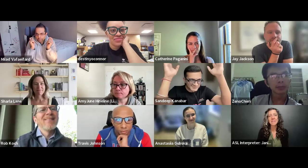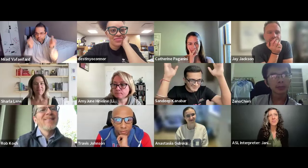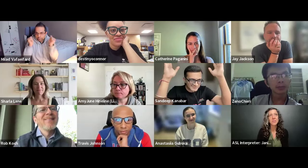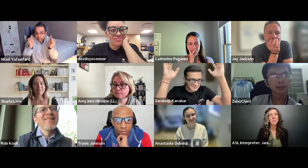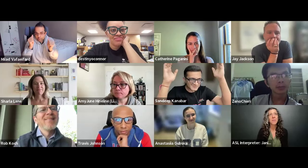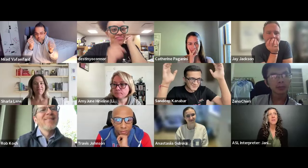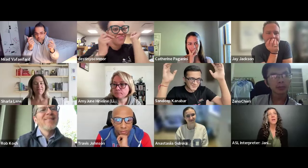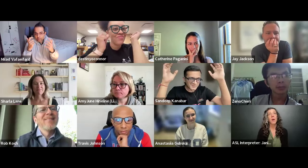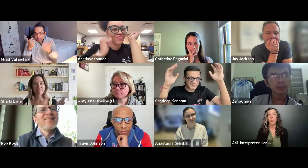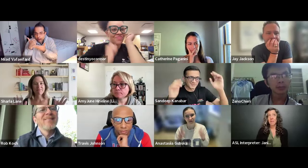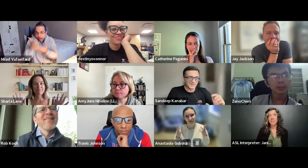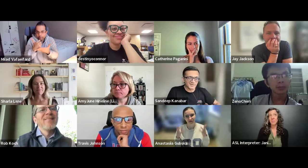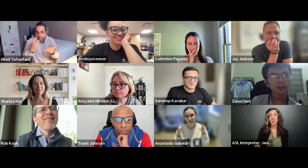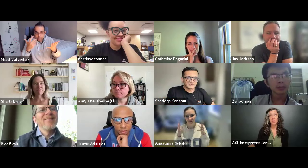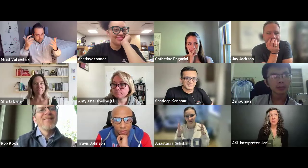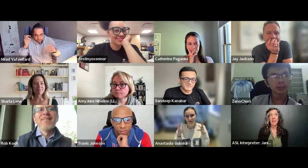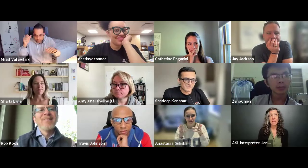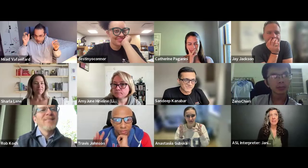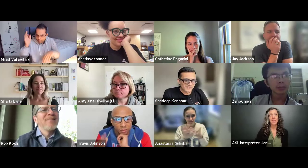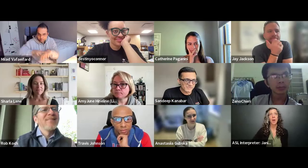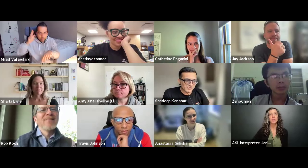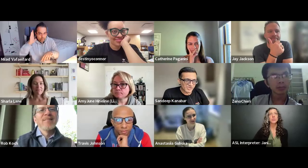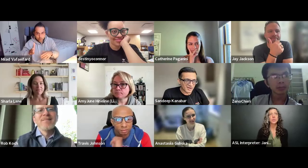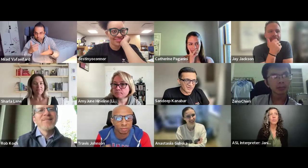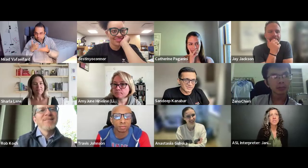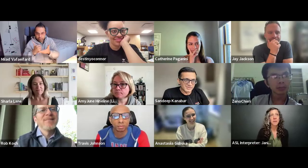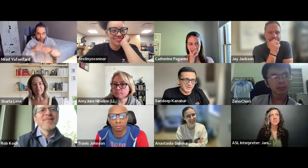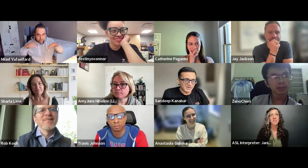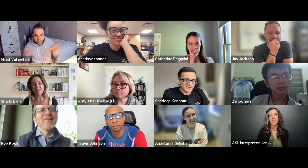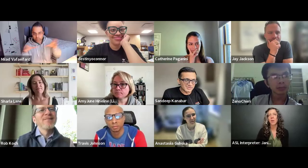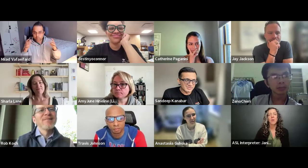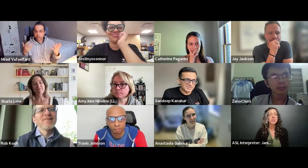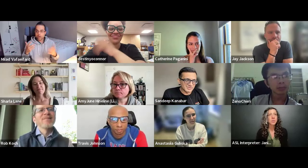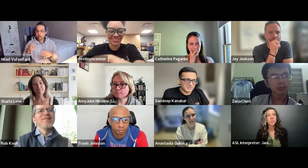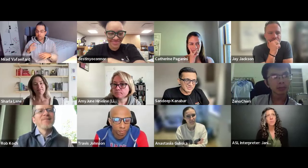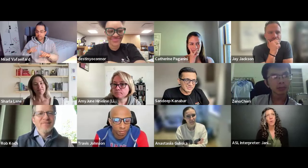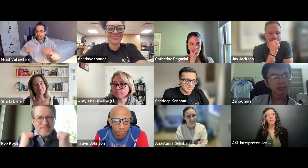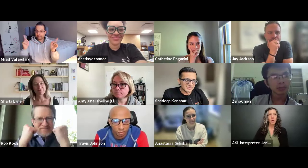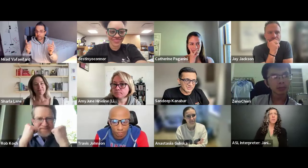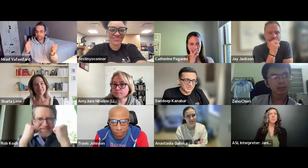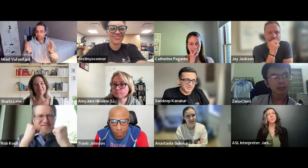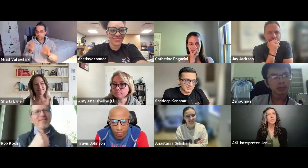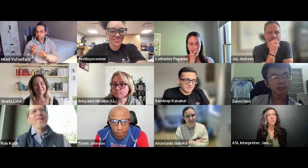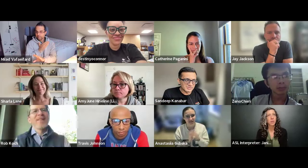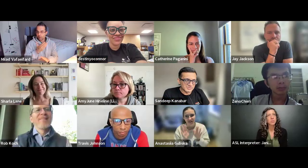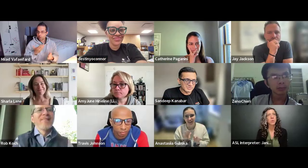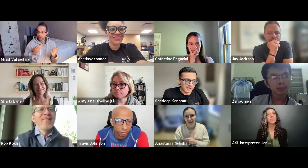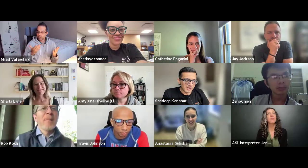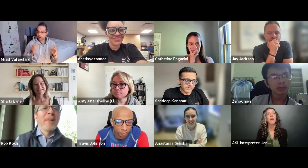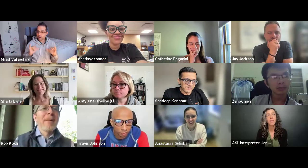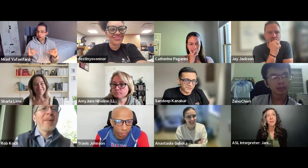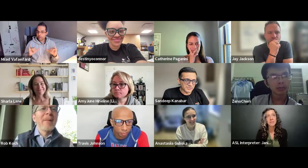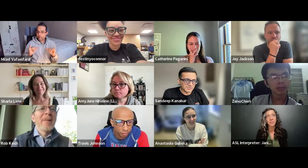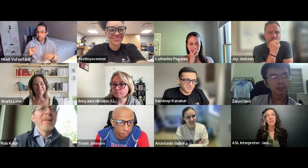if I ask for something accessibility related, they are so responsive. They're so supportive. Of course, we'll do this for you. So